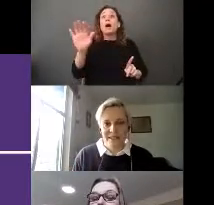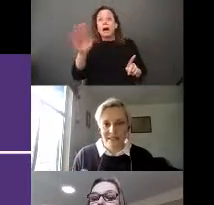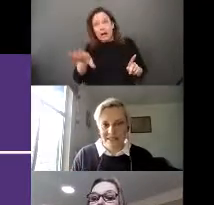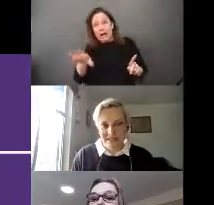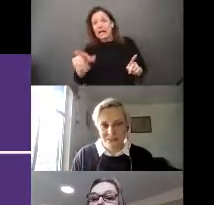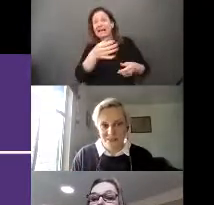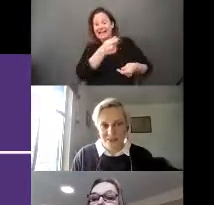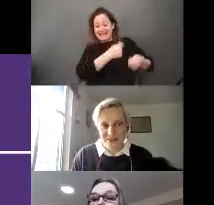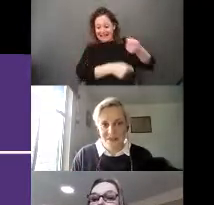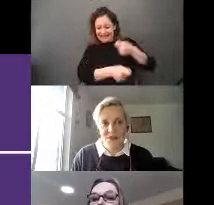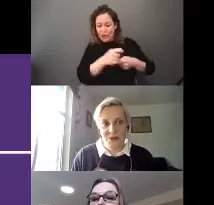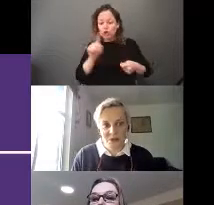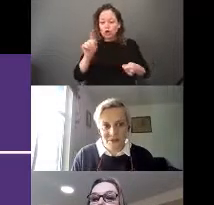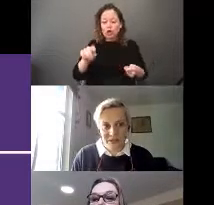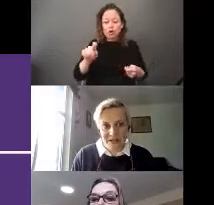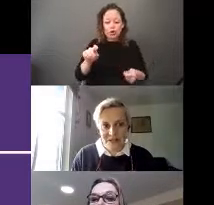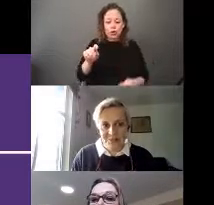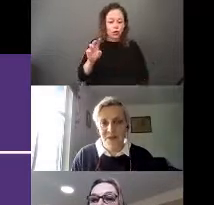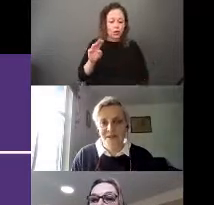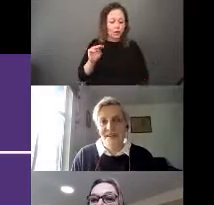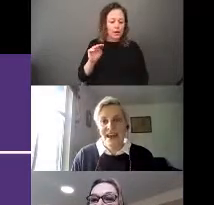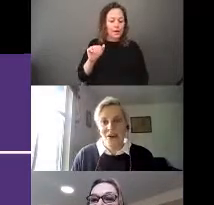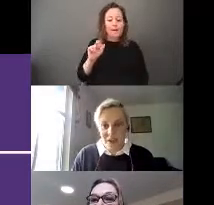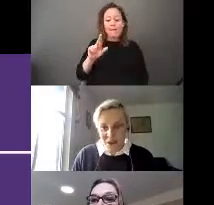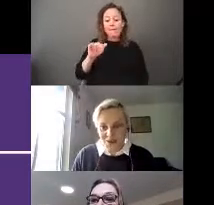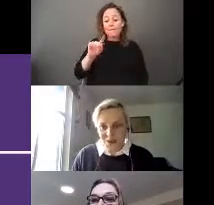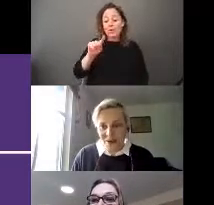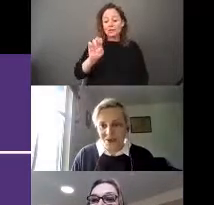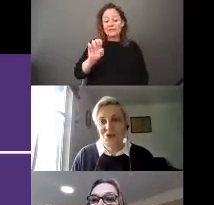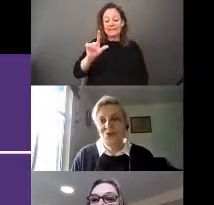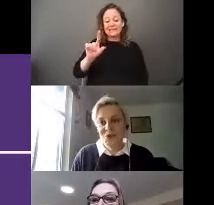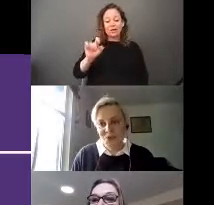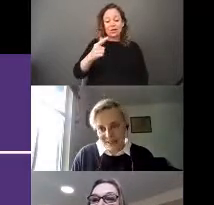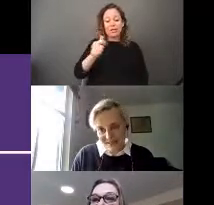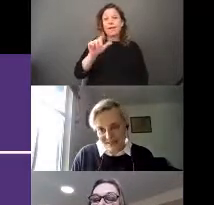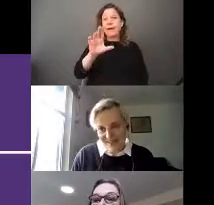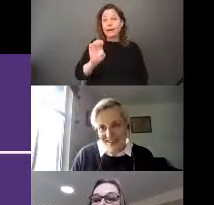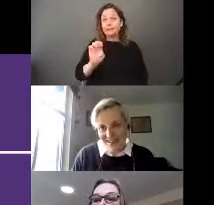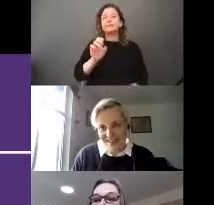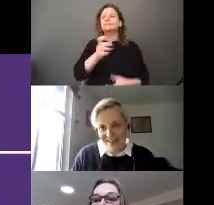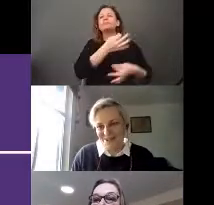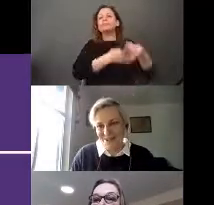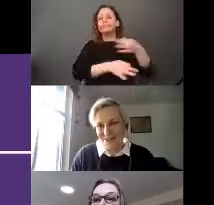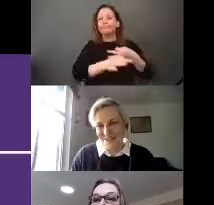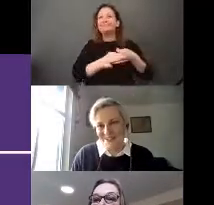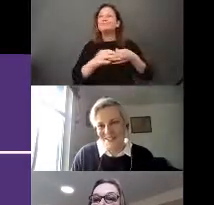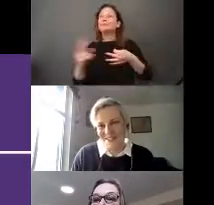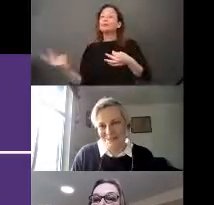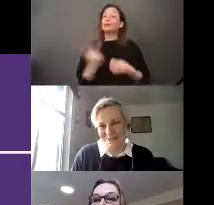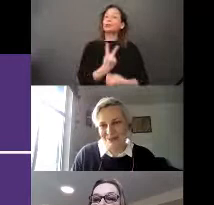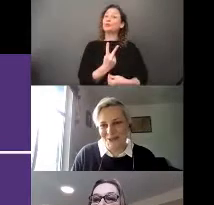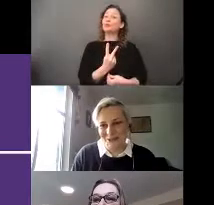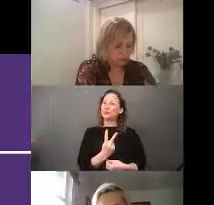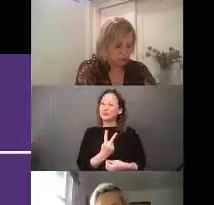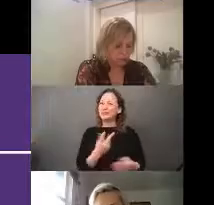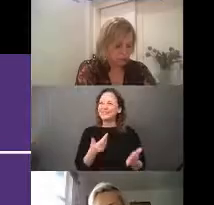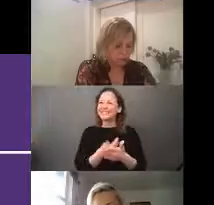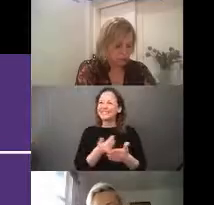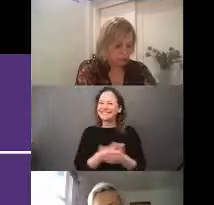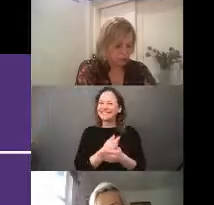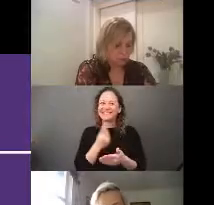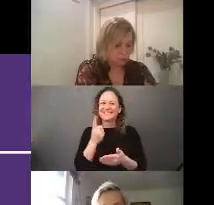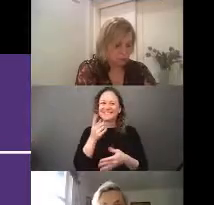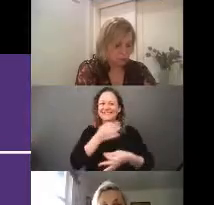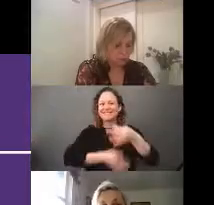Martine Lagacé with us today, who could not make it, but we also have two new guests who are joining us, especially for the day